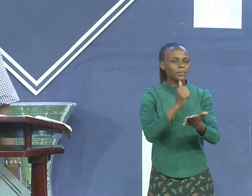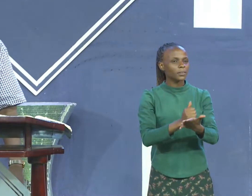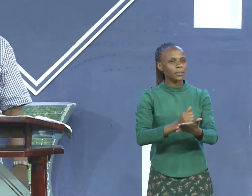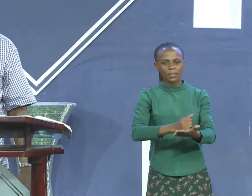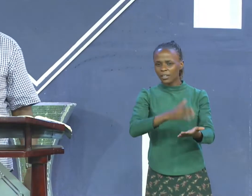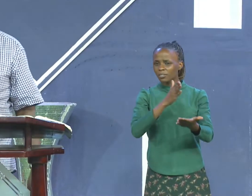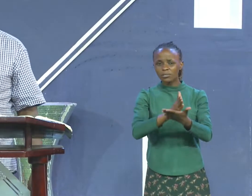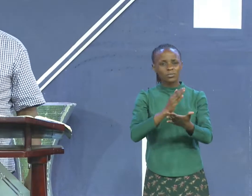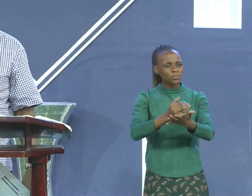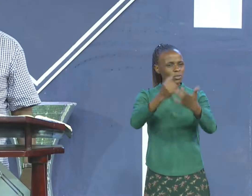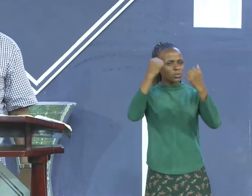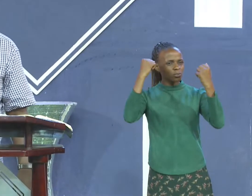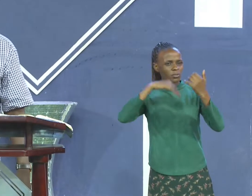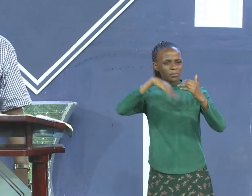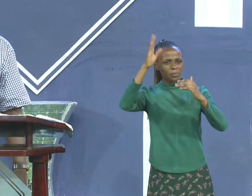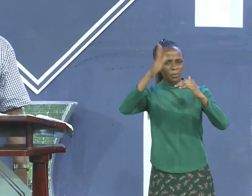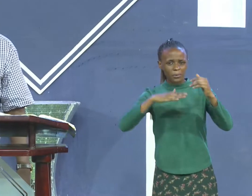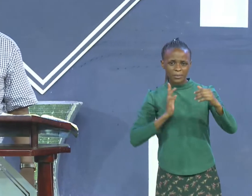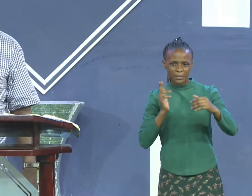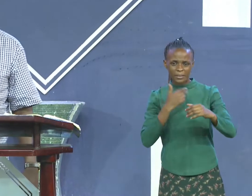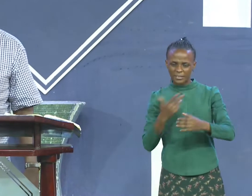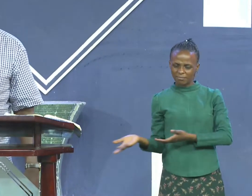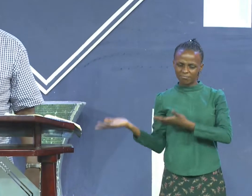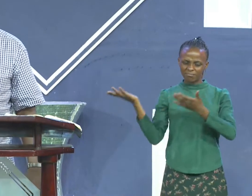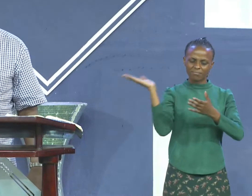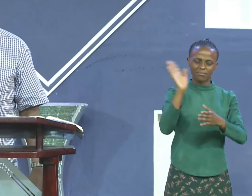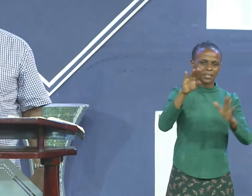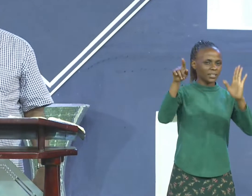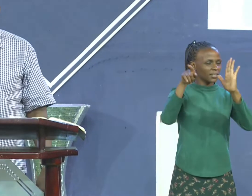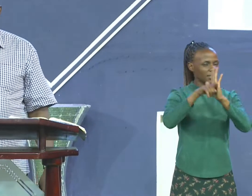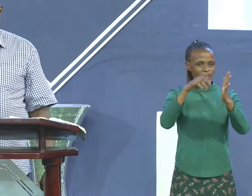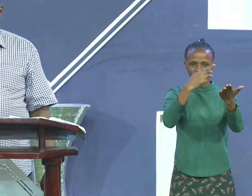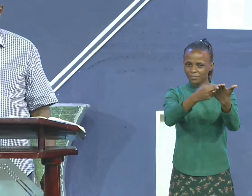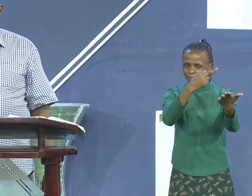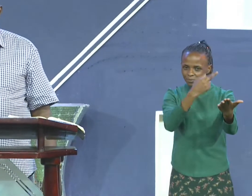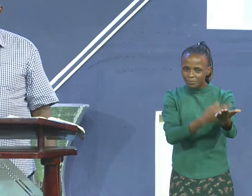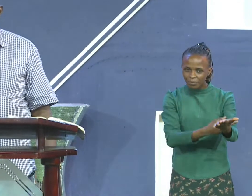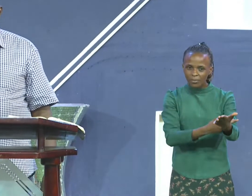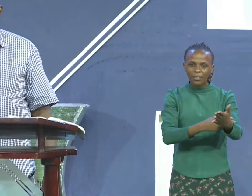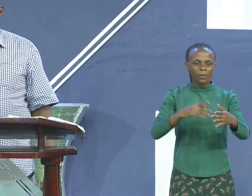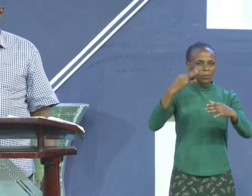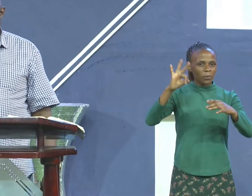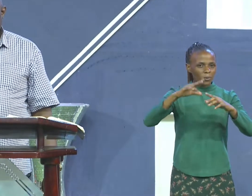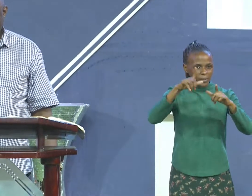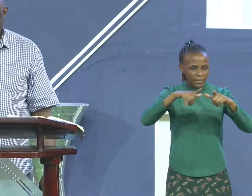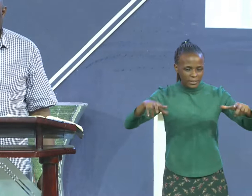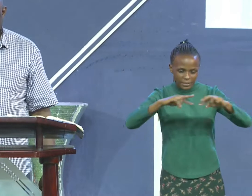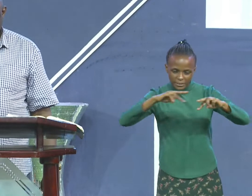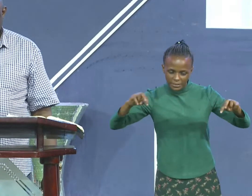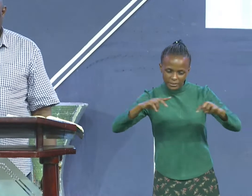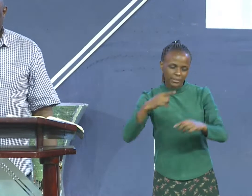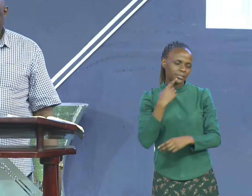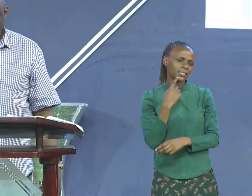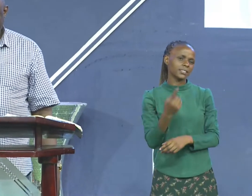batukiza amaanyi. Ne baleeta ebigambo ebibi eby'ensi gye baali bakesse eri abaana ba Isirayiri, nga boogera